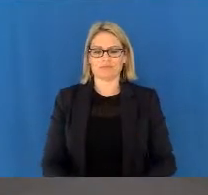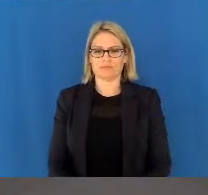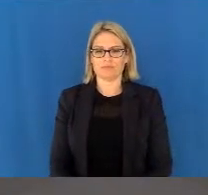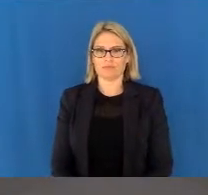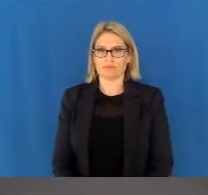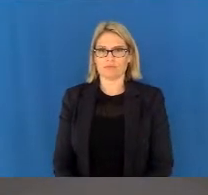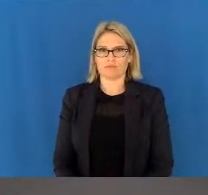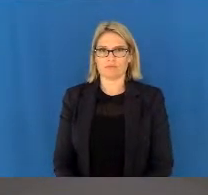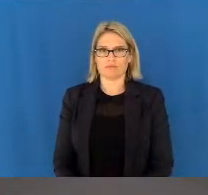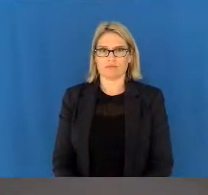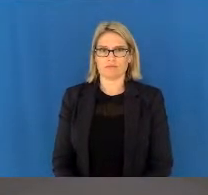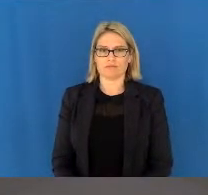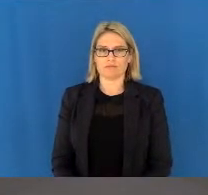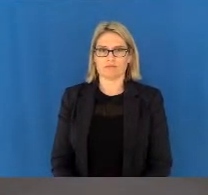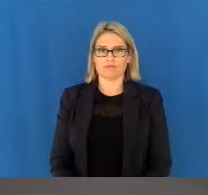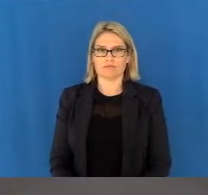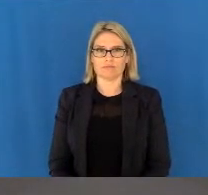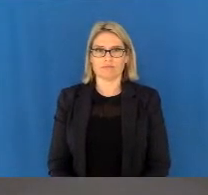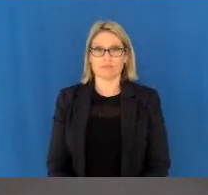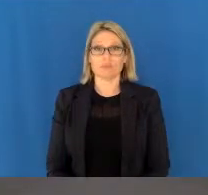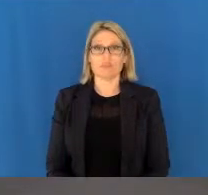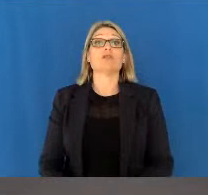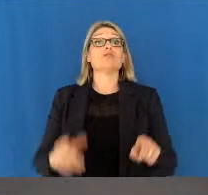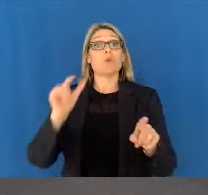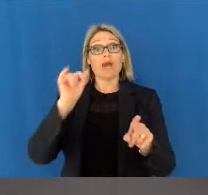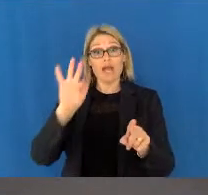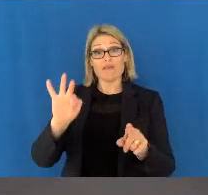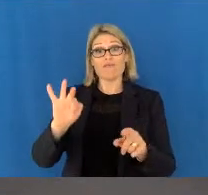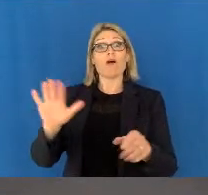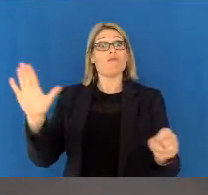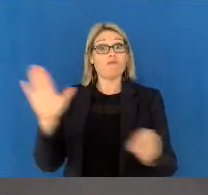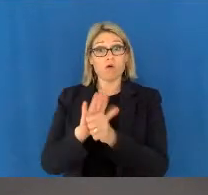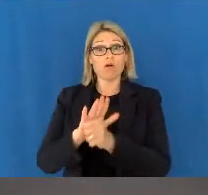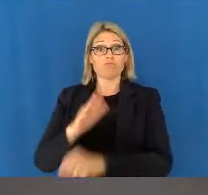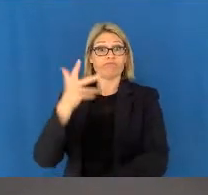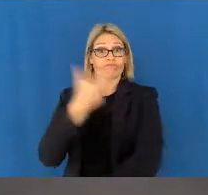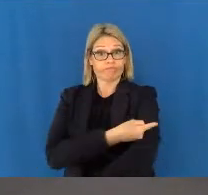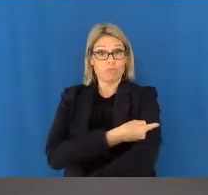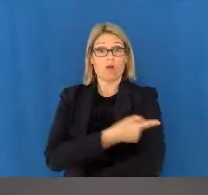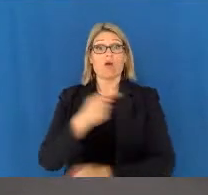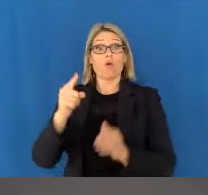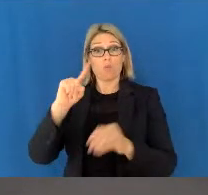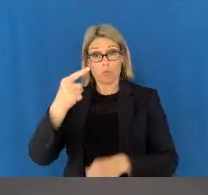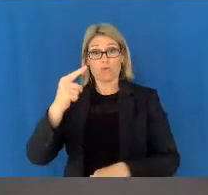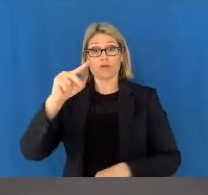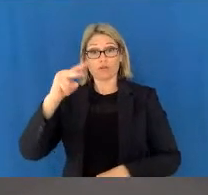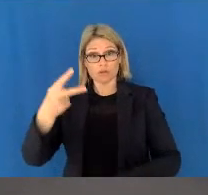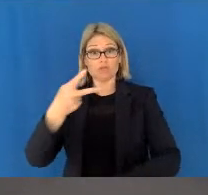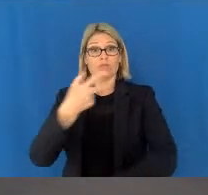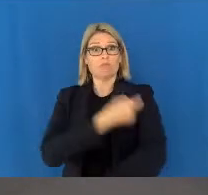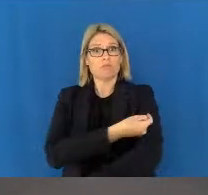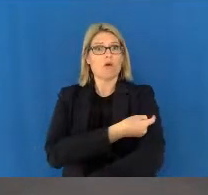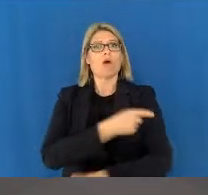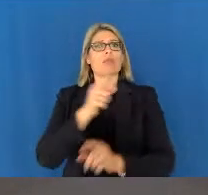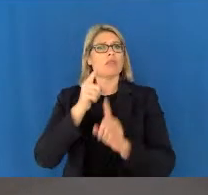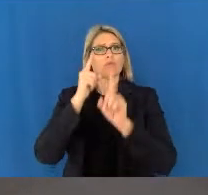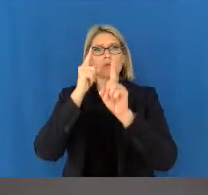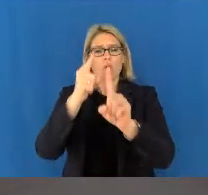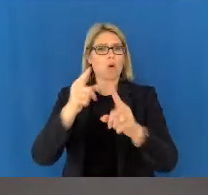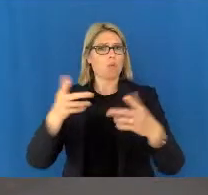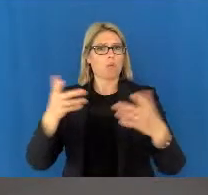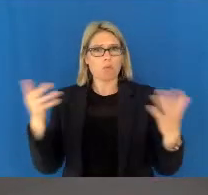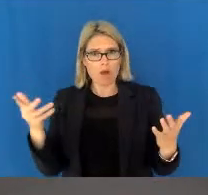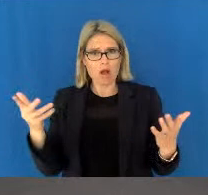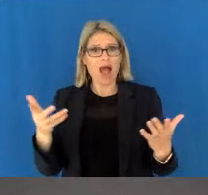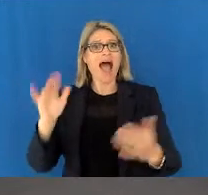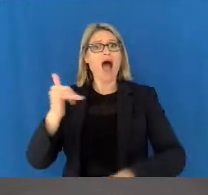19 after being fully vaccinated. What is the end goal of the current vaccinations? How will the vaccinations help